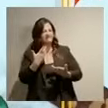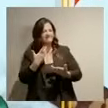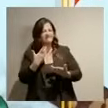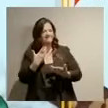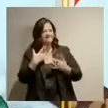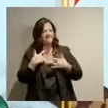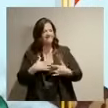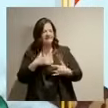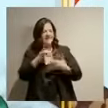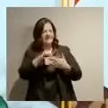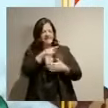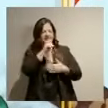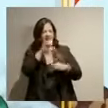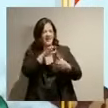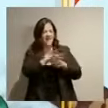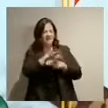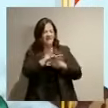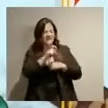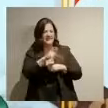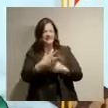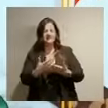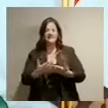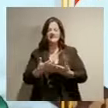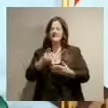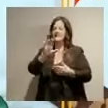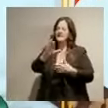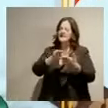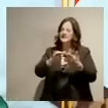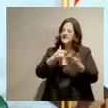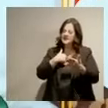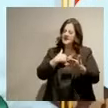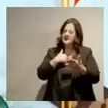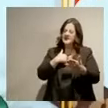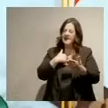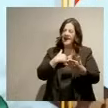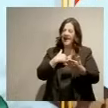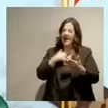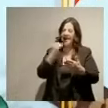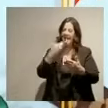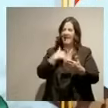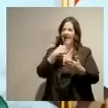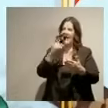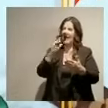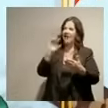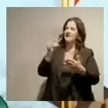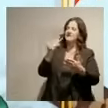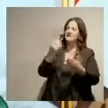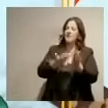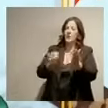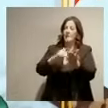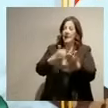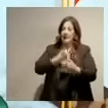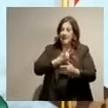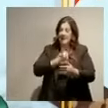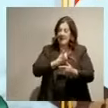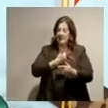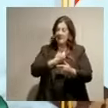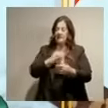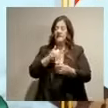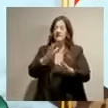either of those. Well, and forgive me, I'll if I appear to repeat the first response.